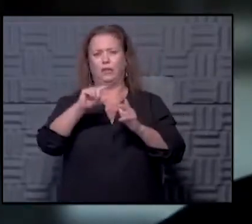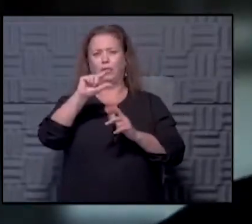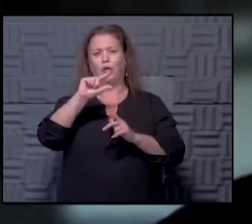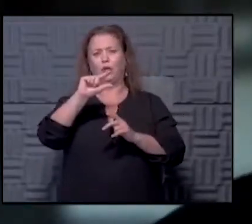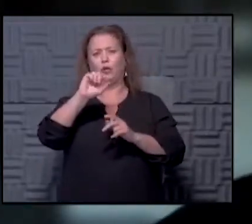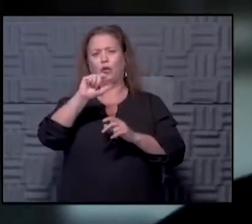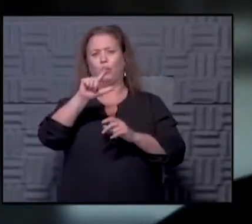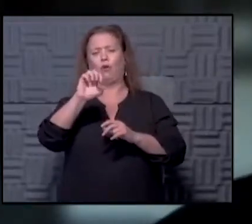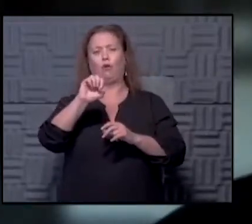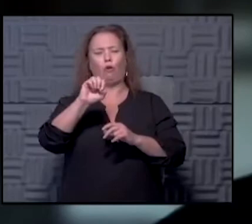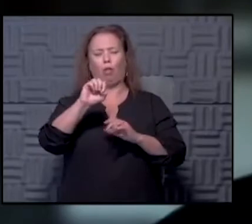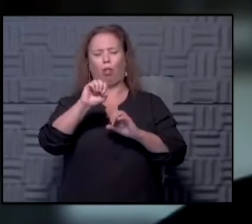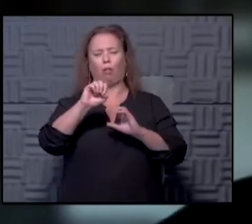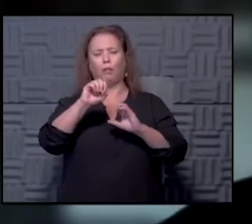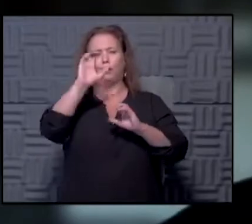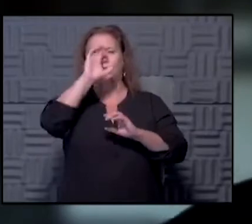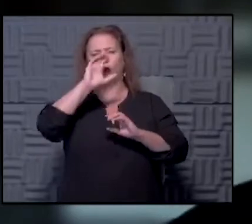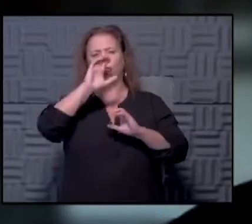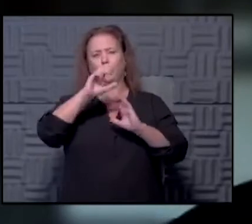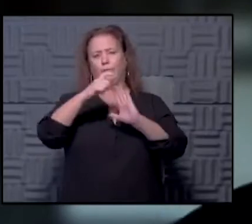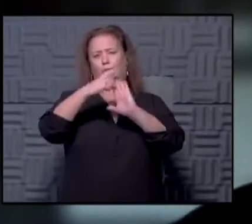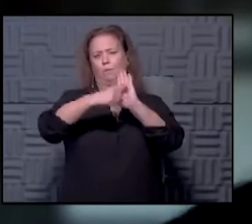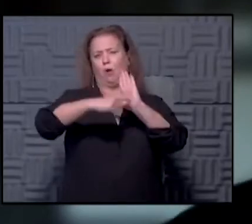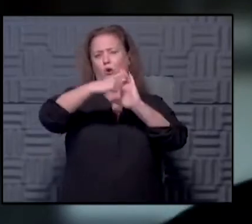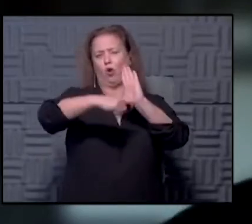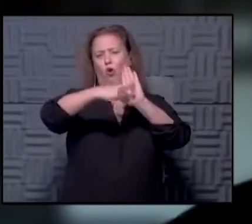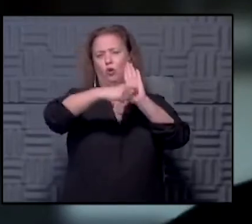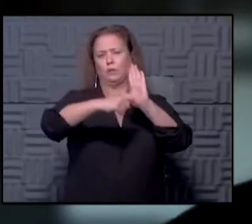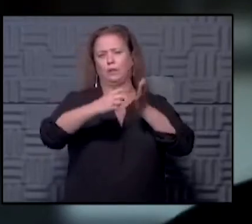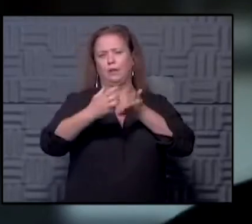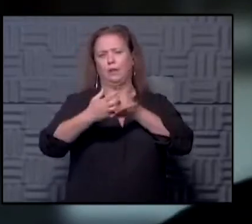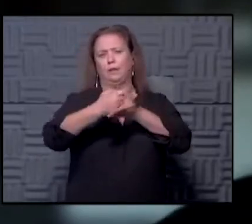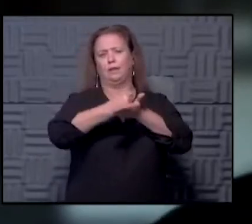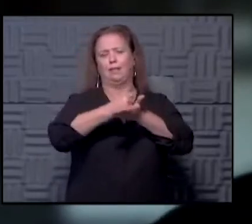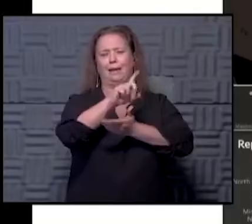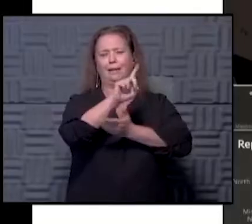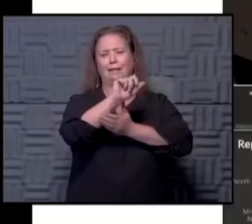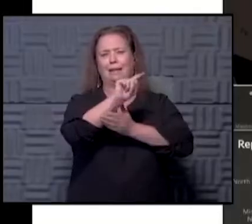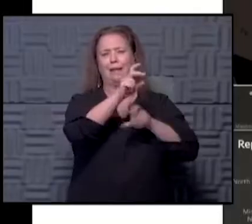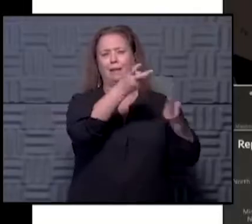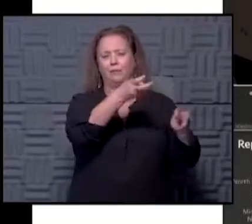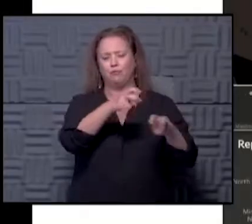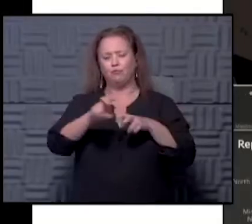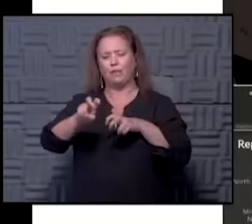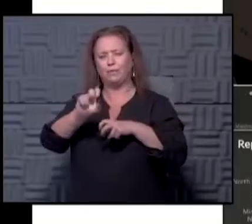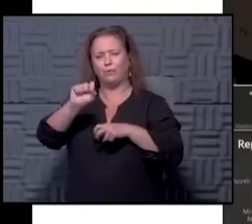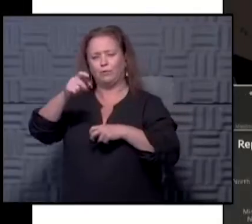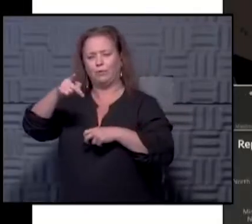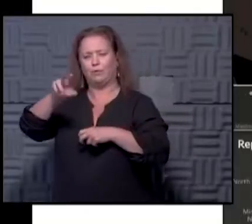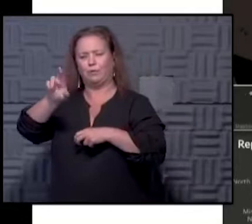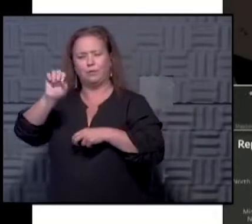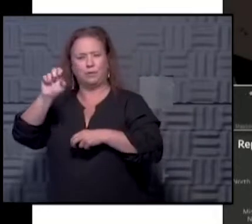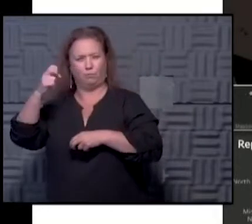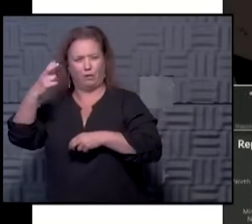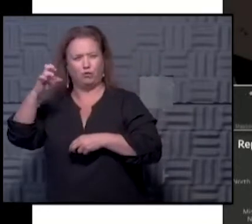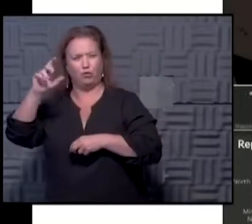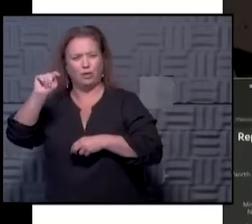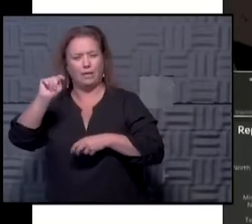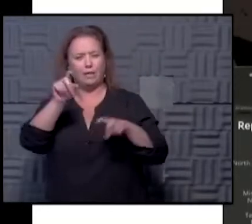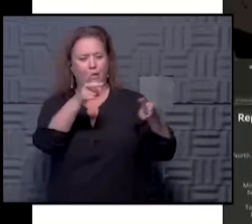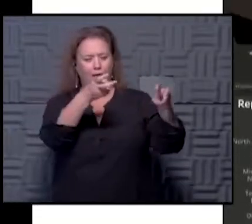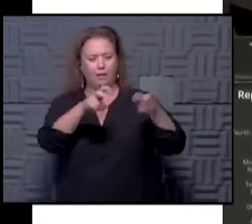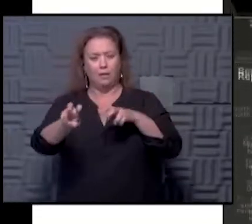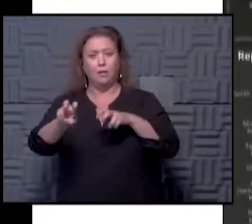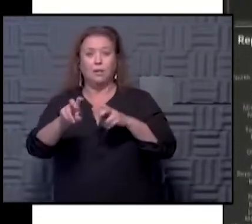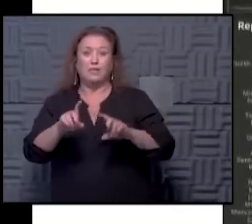searching just random articles from local news sites in order to get the data to put into the spreadsheet. And as far as like what's different than